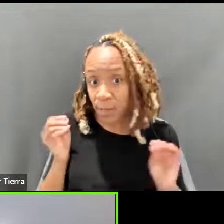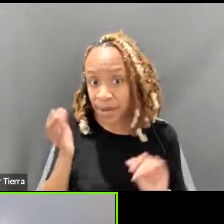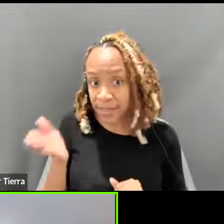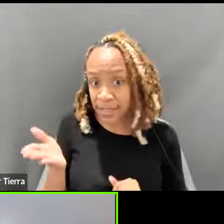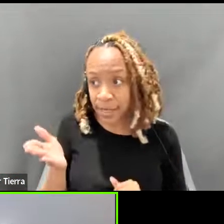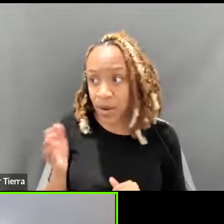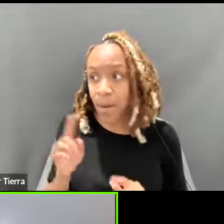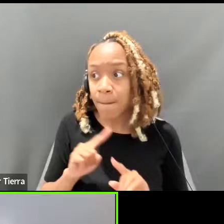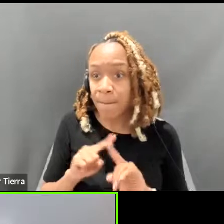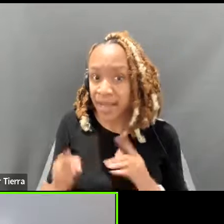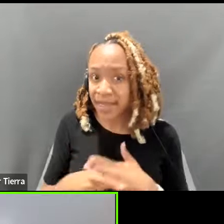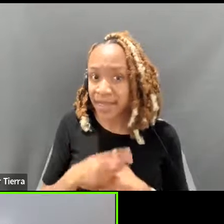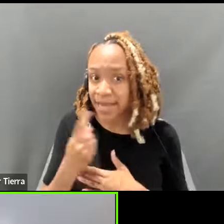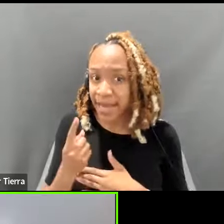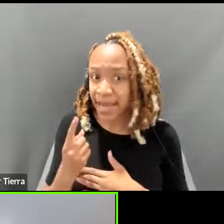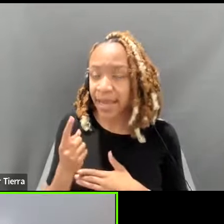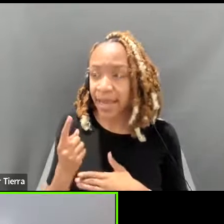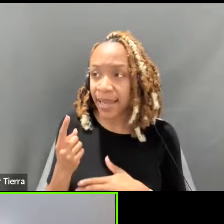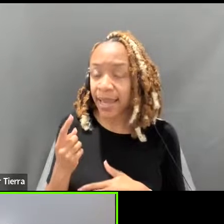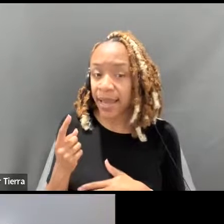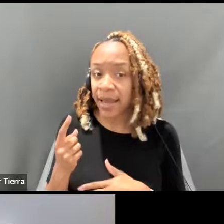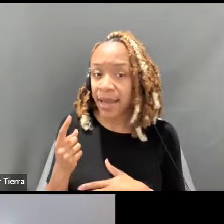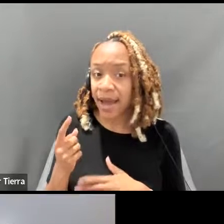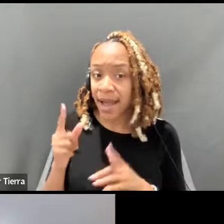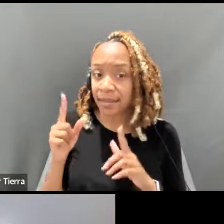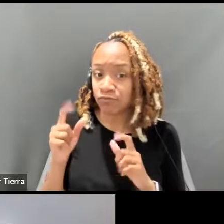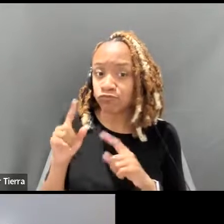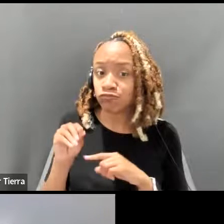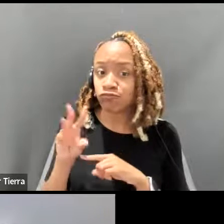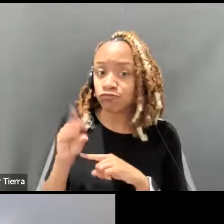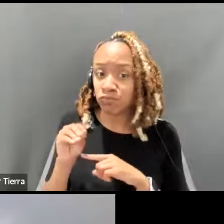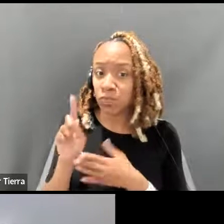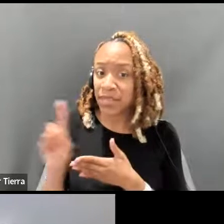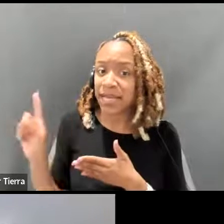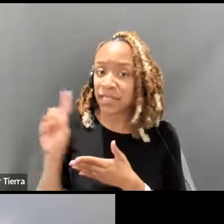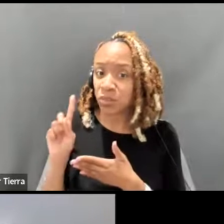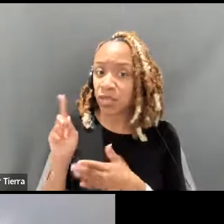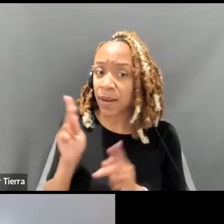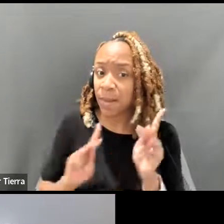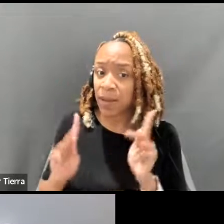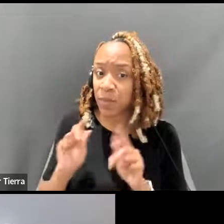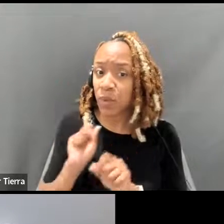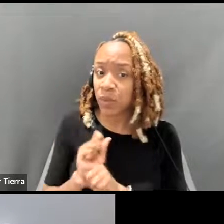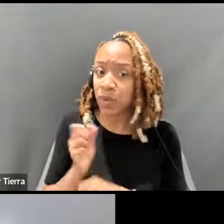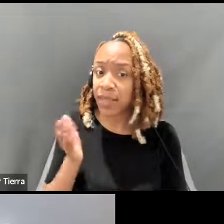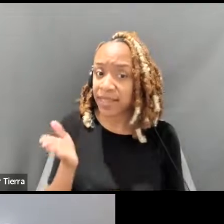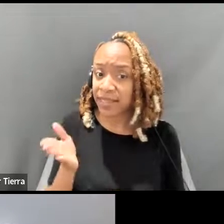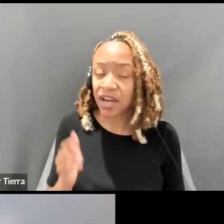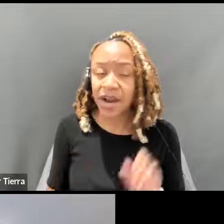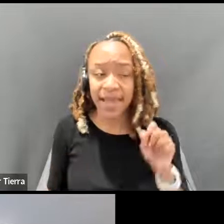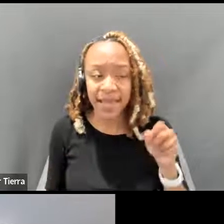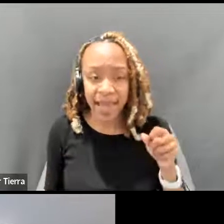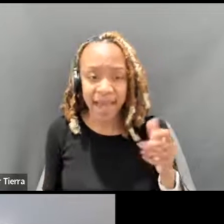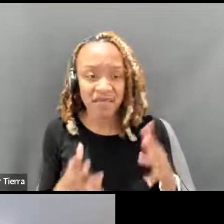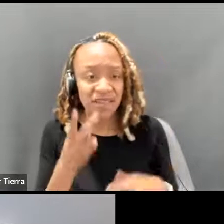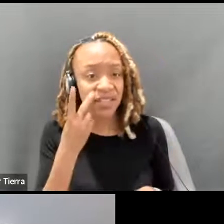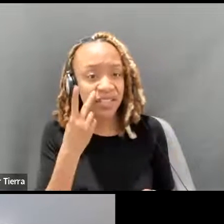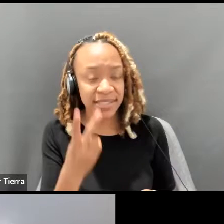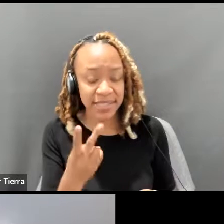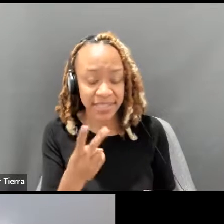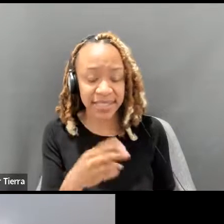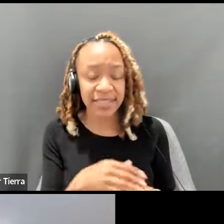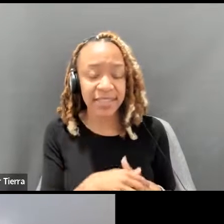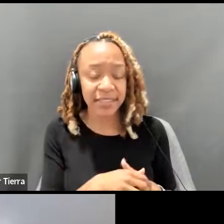day I took the photo, which was last week. Mm-hmm. Yeah, I've seen I that one, and I think I've